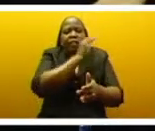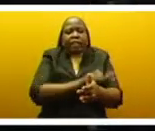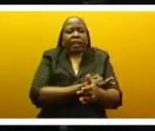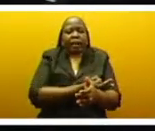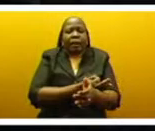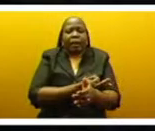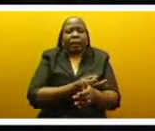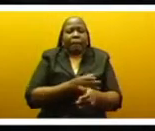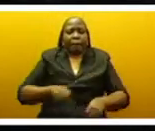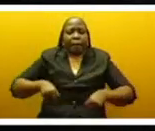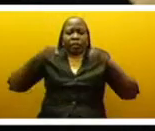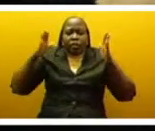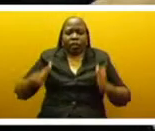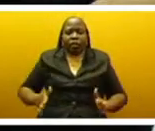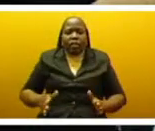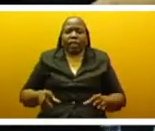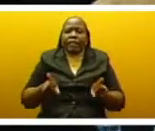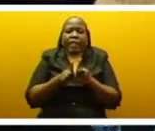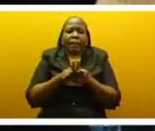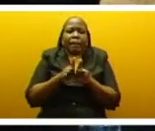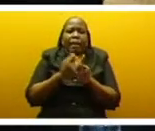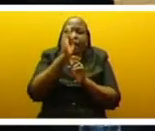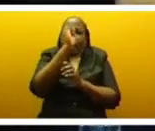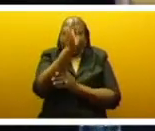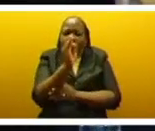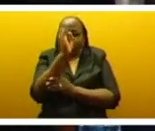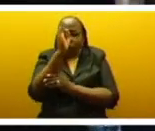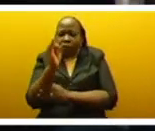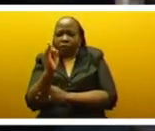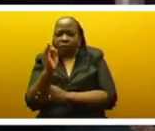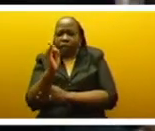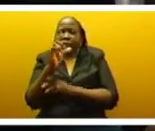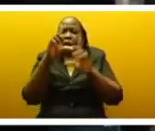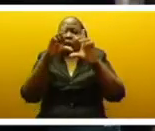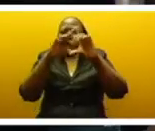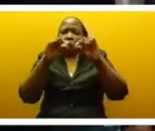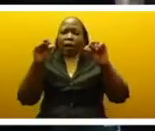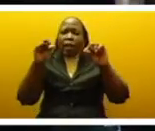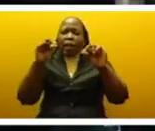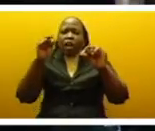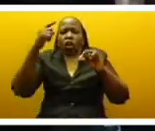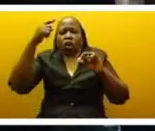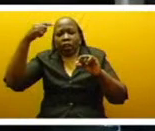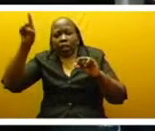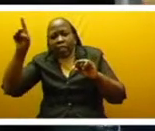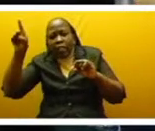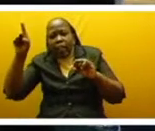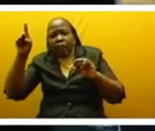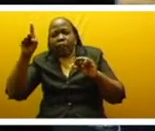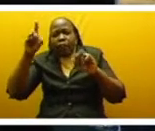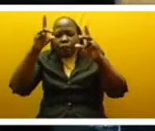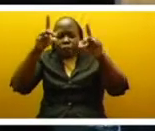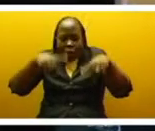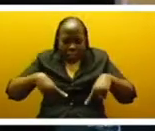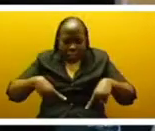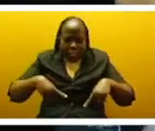individual to alone correct, then that's the word, correct, vary, confirm,